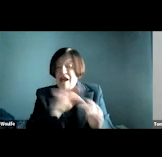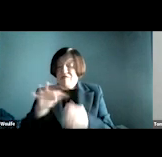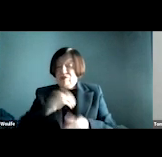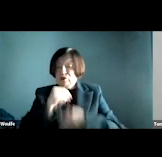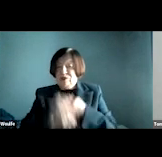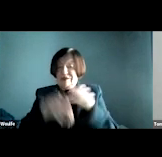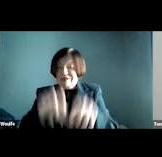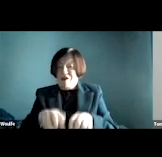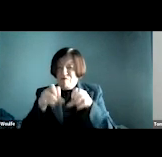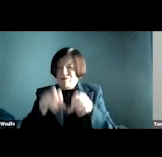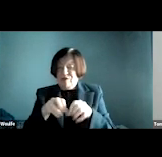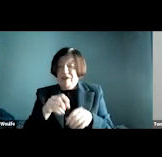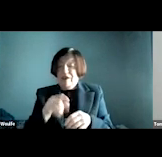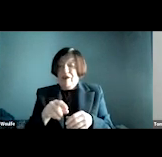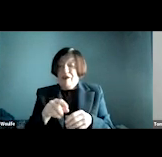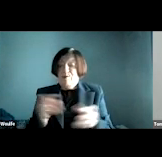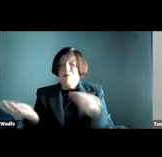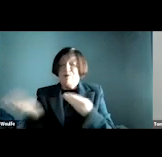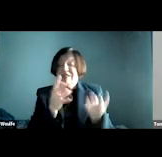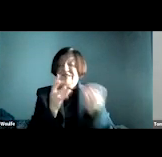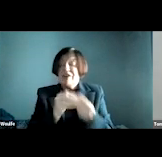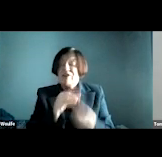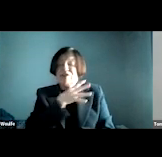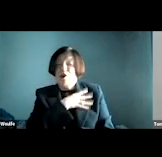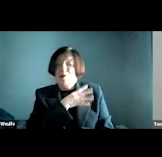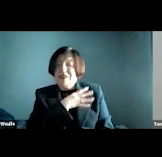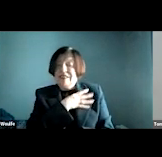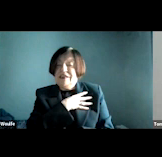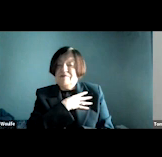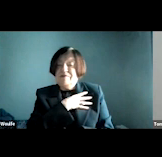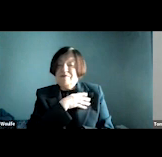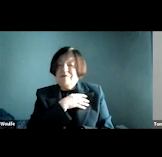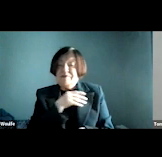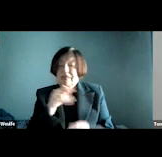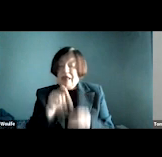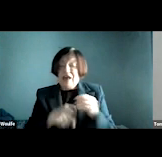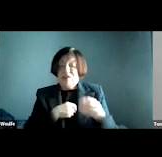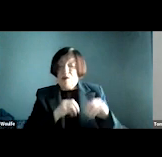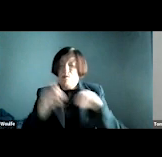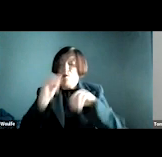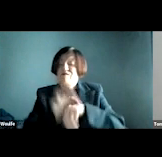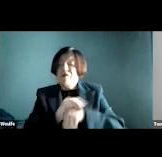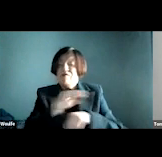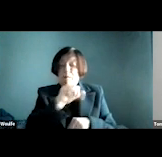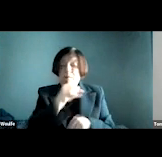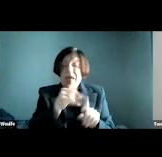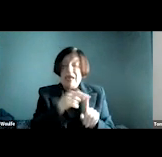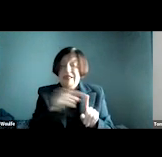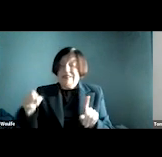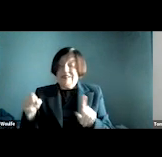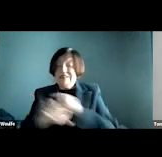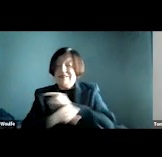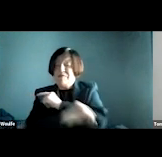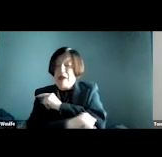seminar, bring them together as a committee. And then as we move along from May to September, so May